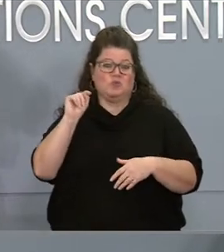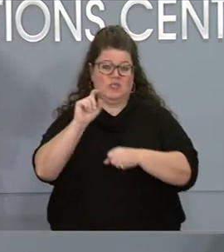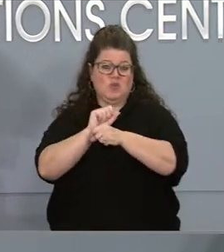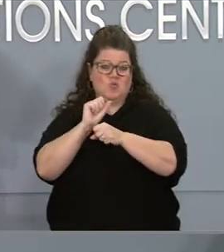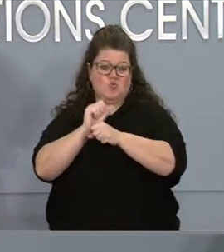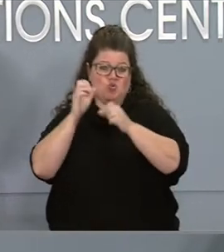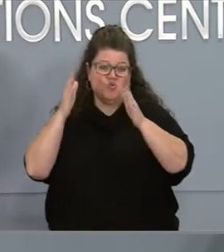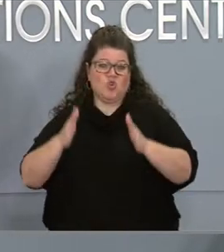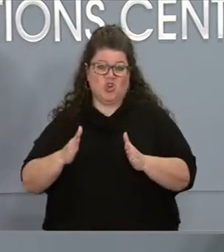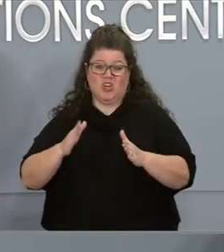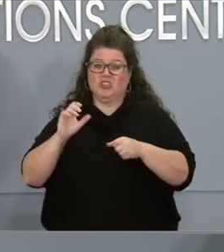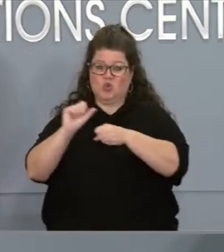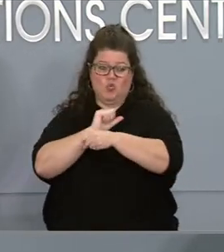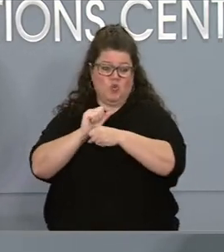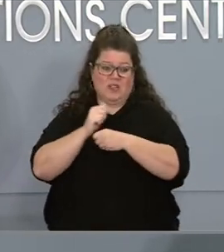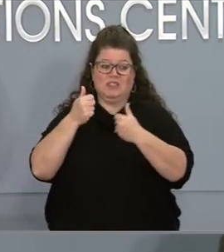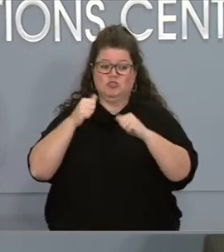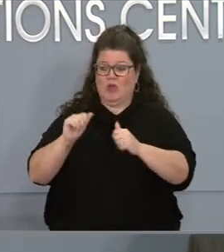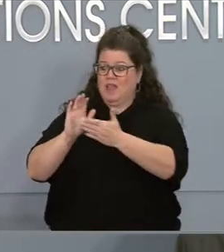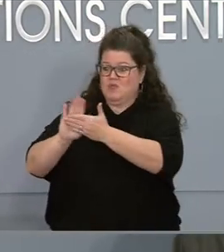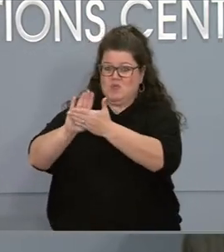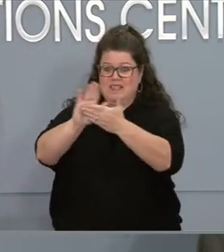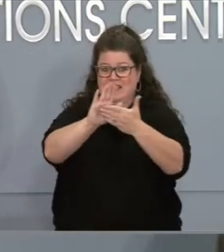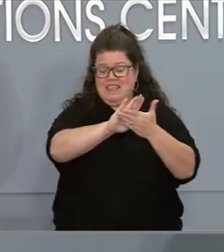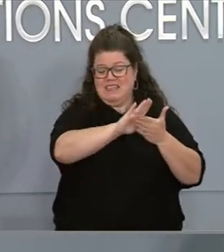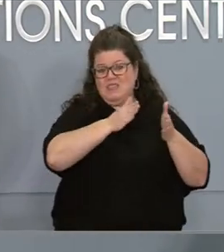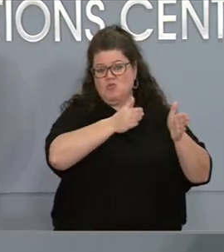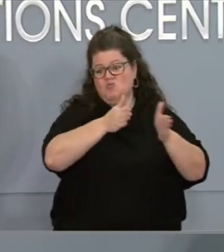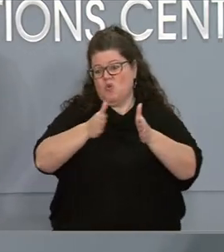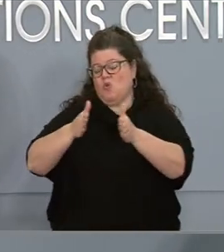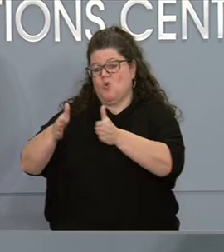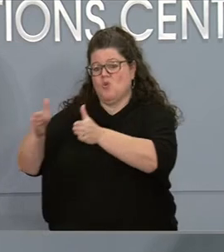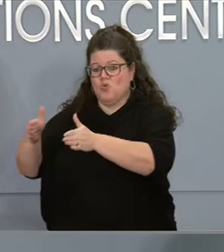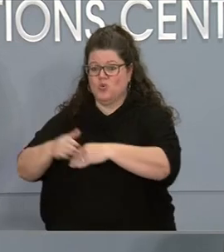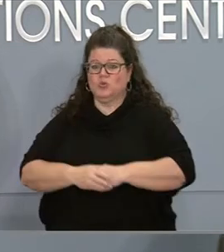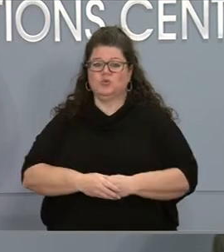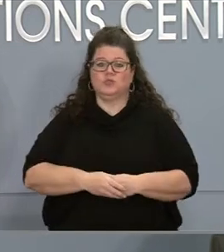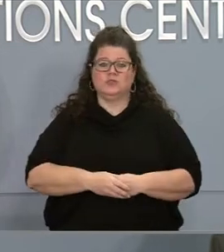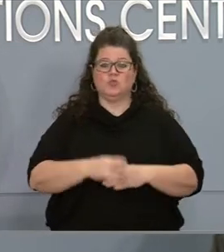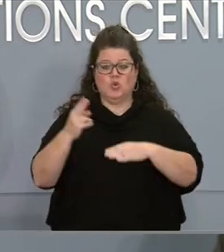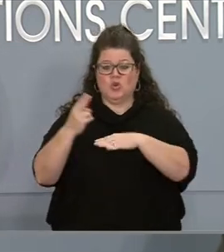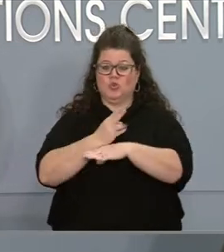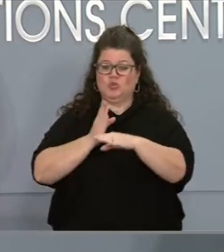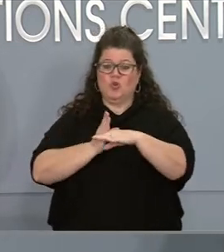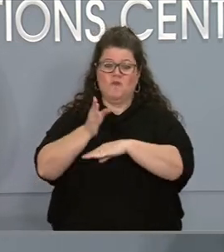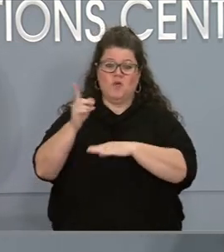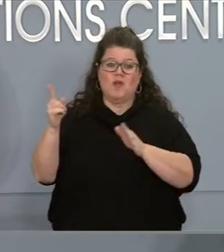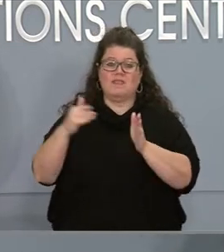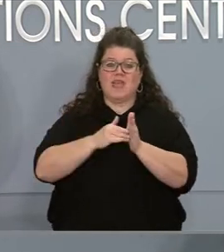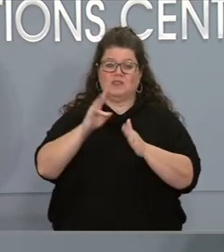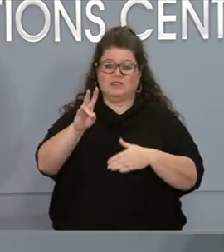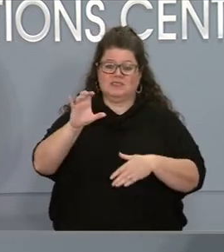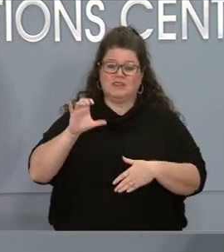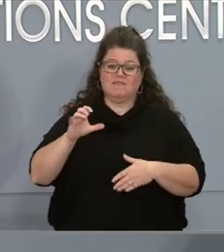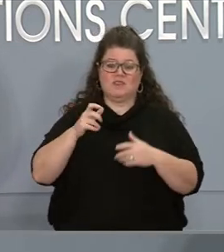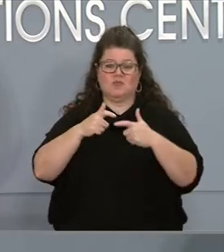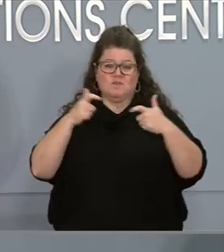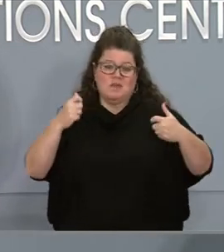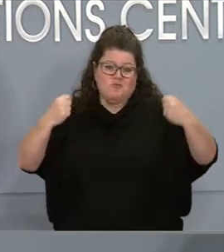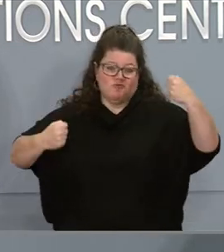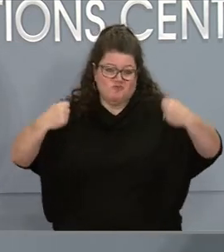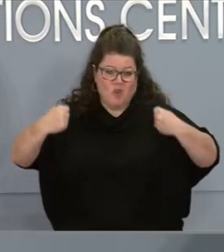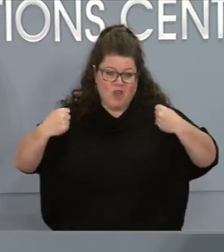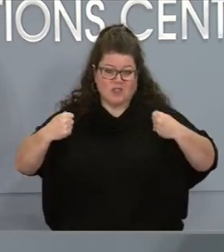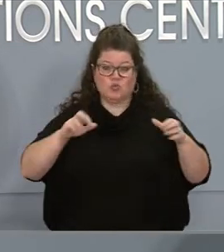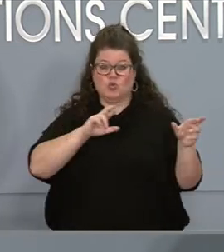working around the clock to clear our roads across the state. We are utilizing over 1,700 trucks and graders. We are also